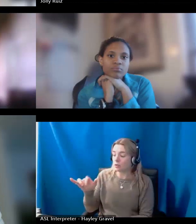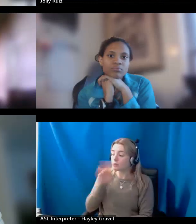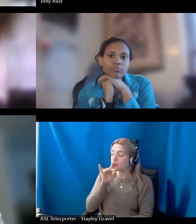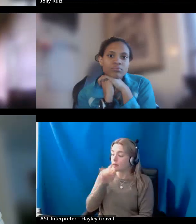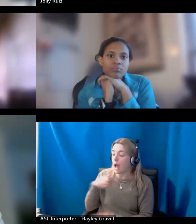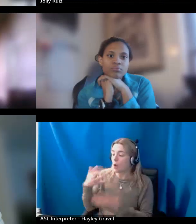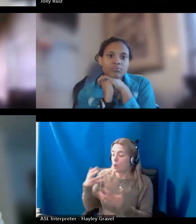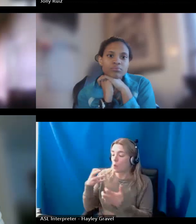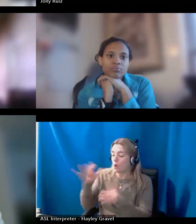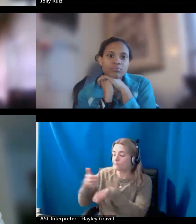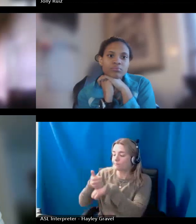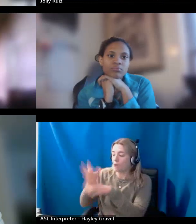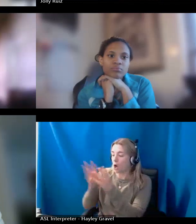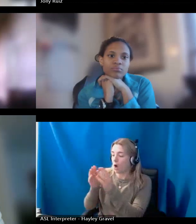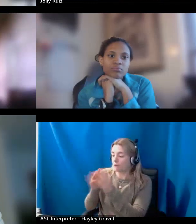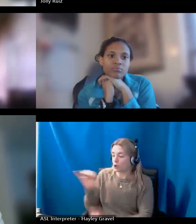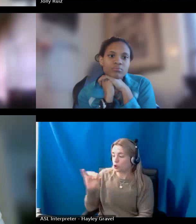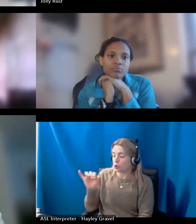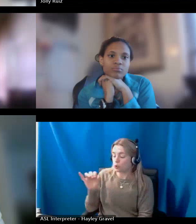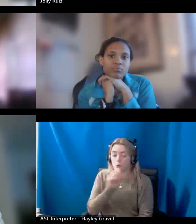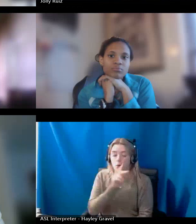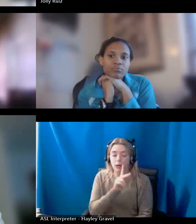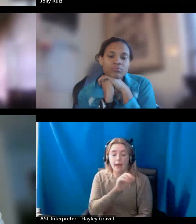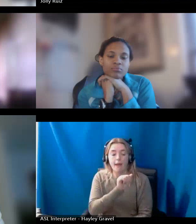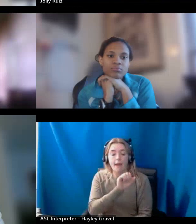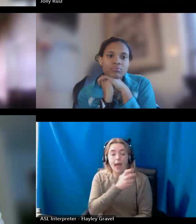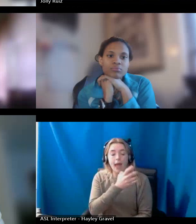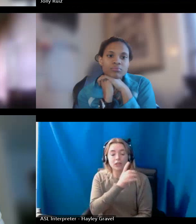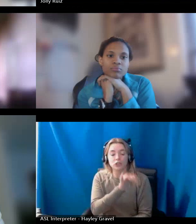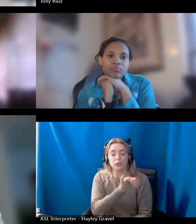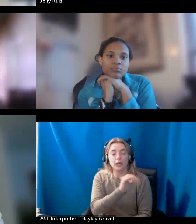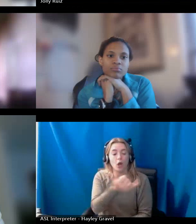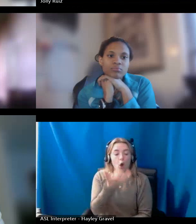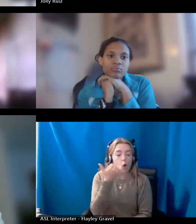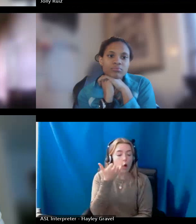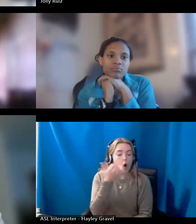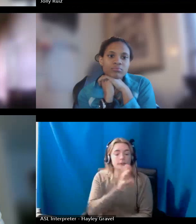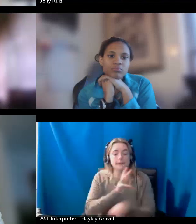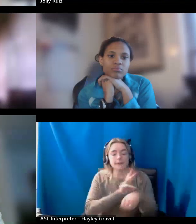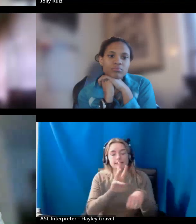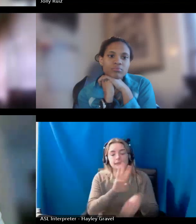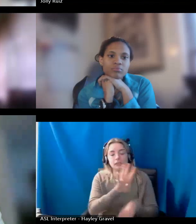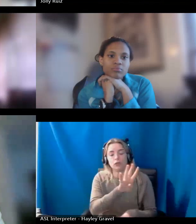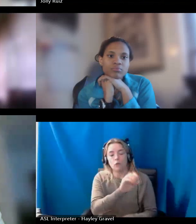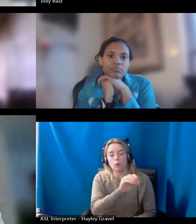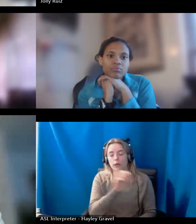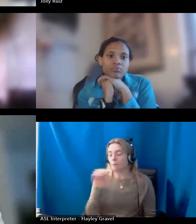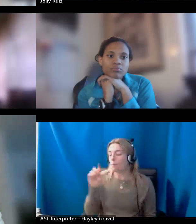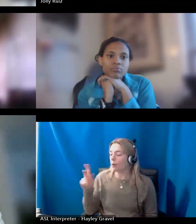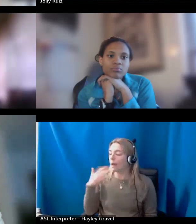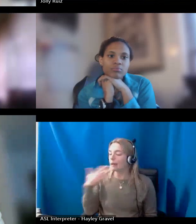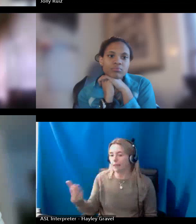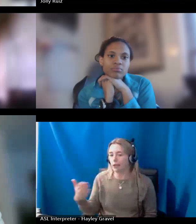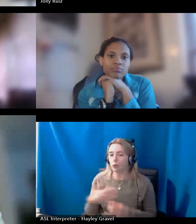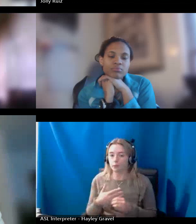with you too. Okay, 6:40 for you. Okay, thank you. Yep.